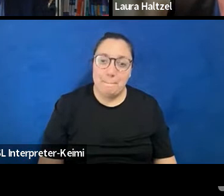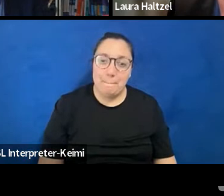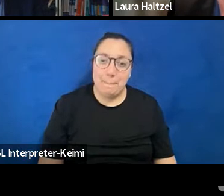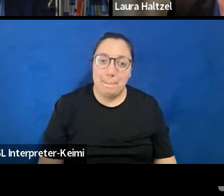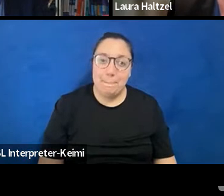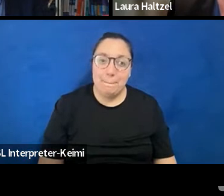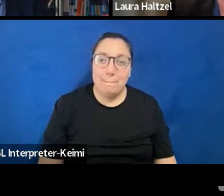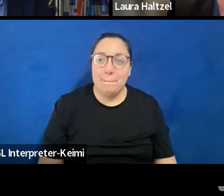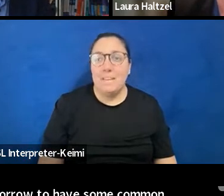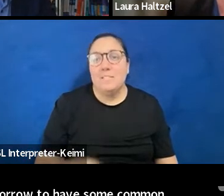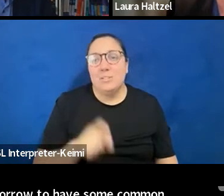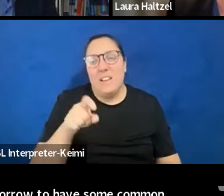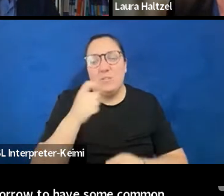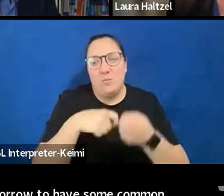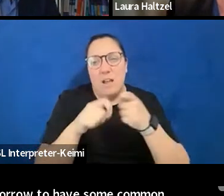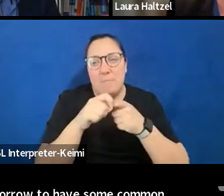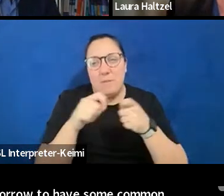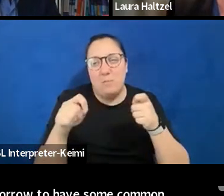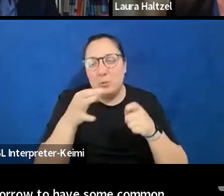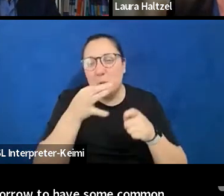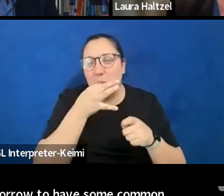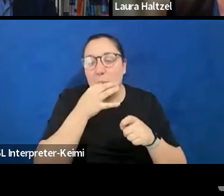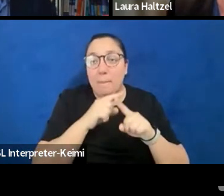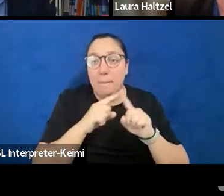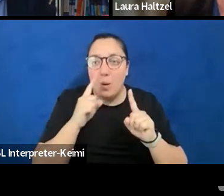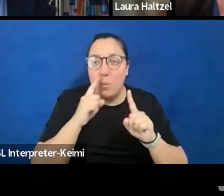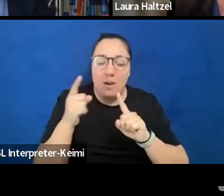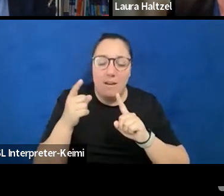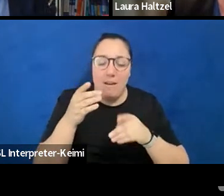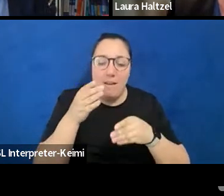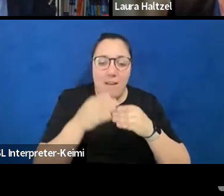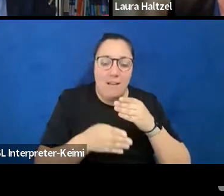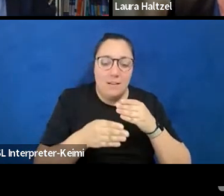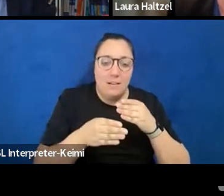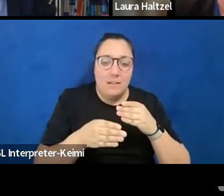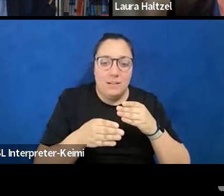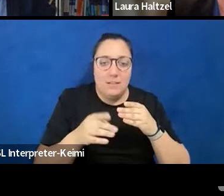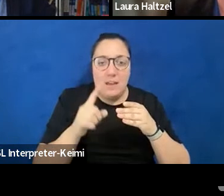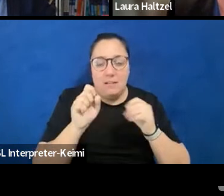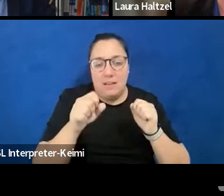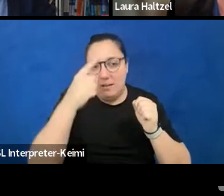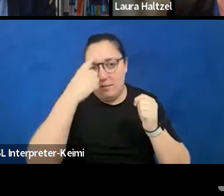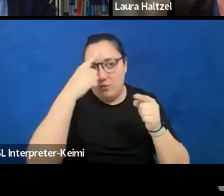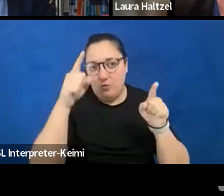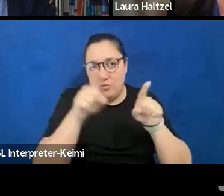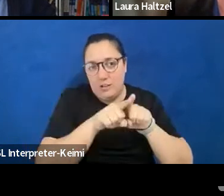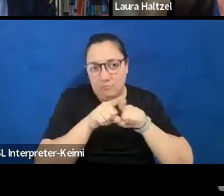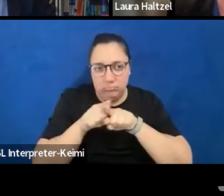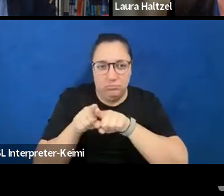We have to wrap up pretty soon, but I wanted to end on a point where I think you could all agree.